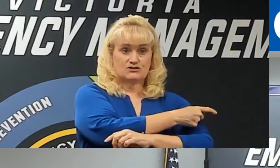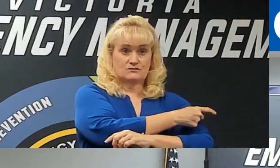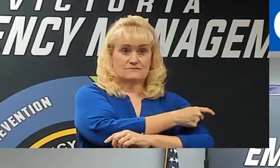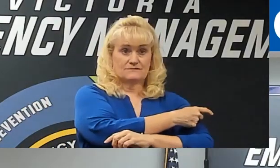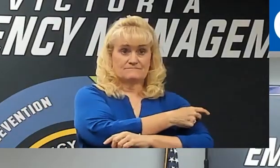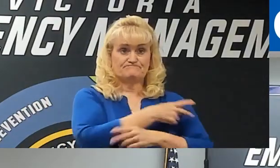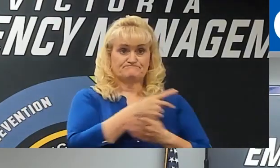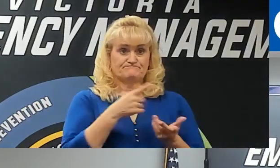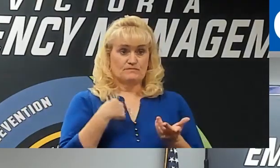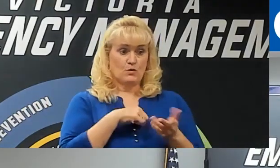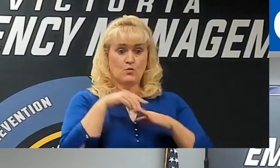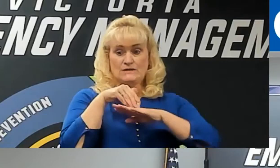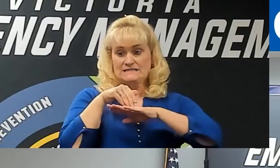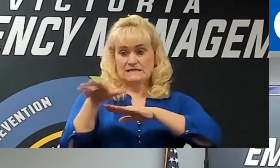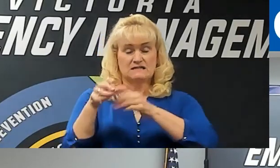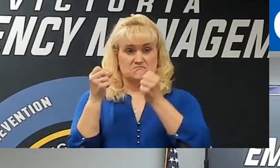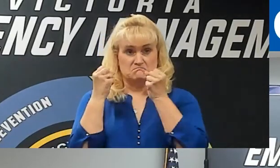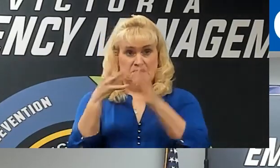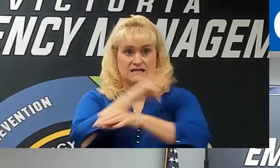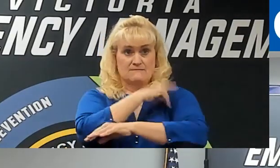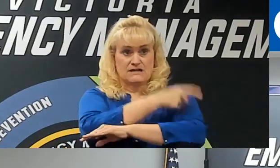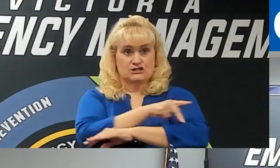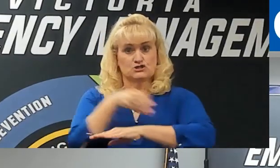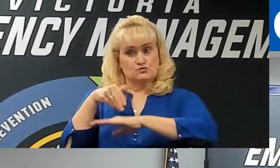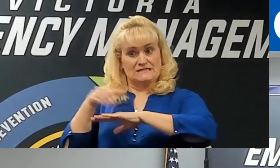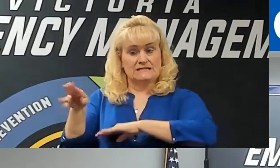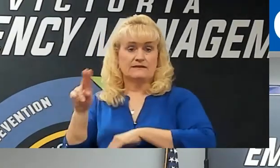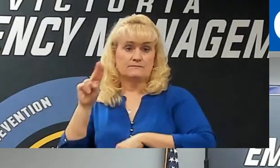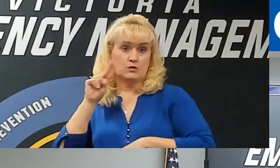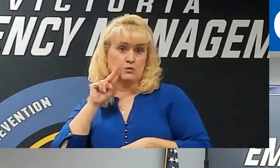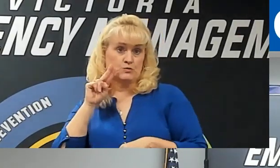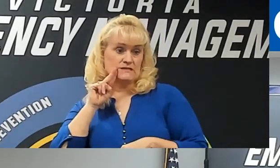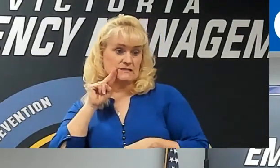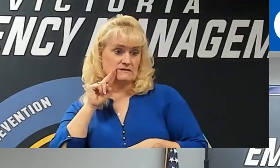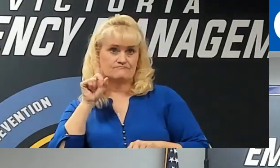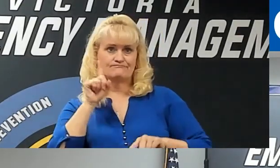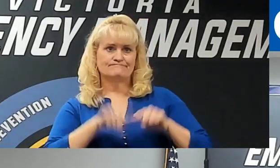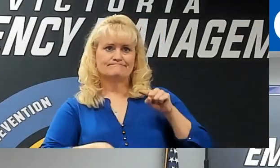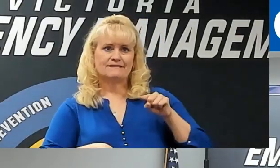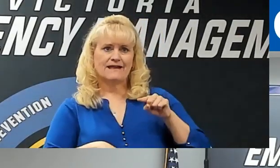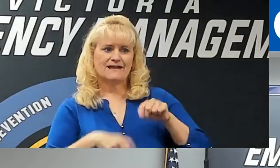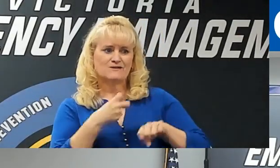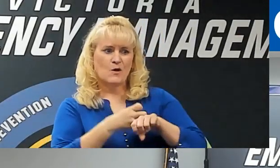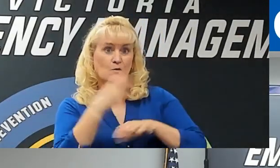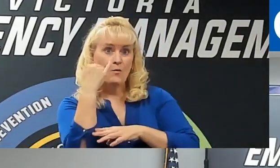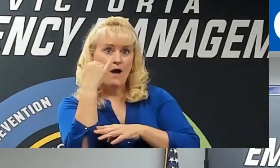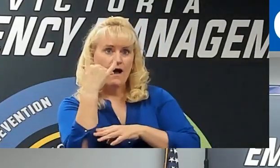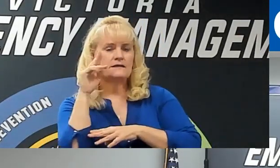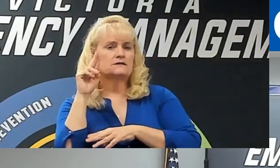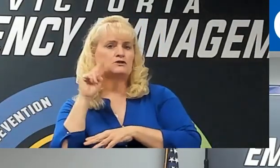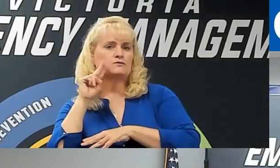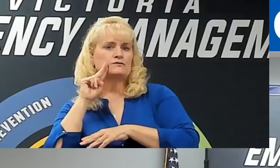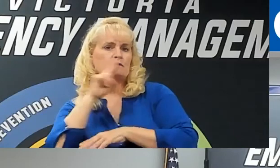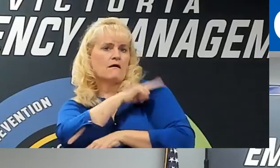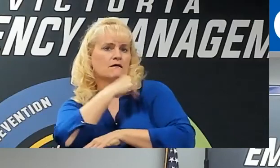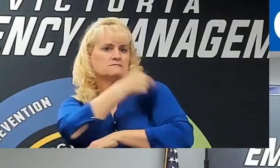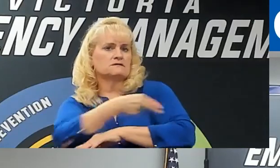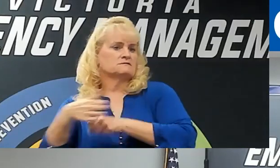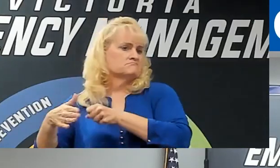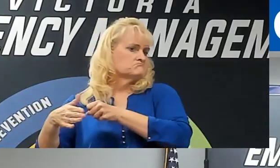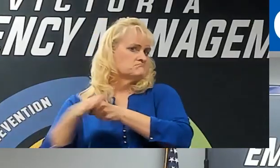a lot of patients to Houston, and right now it's hard to get a patient into Houston because they're full themselves. So that's something else that goes on with this